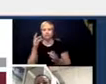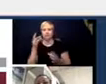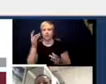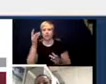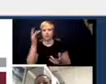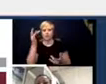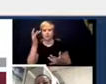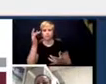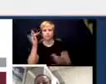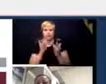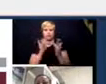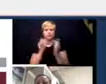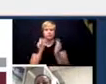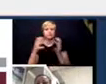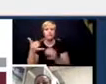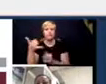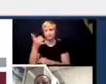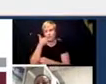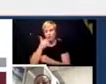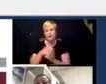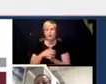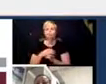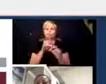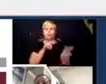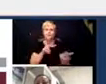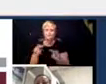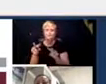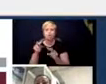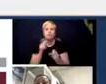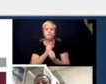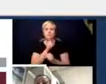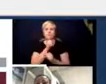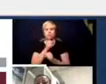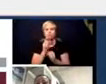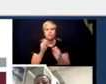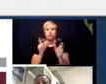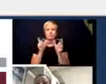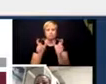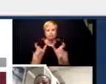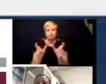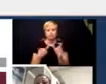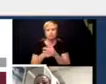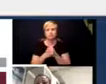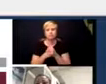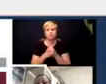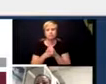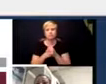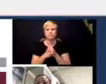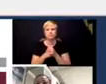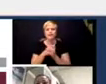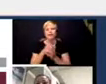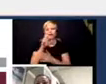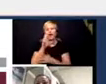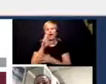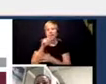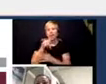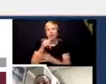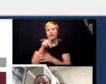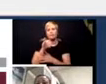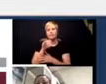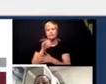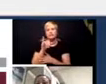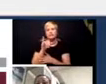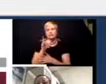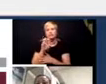in their ability to isolate and quarantine. And finally, the epidemiologist and data team at the Division of Public Health